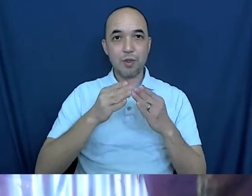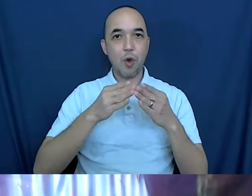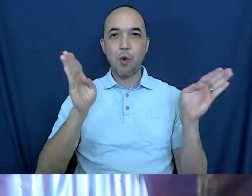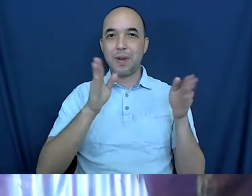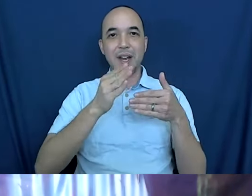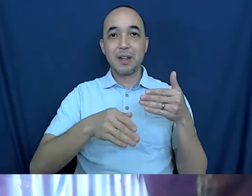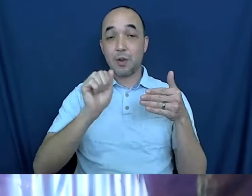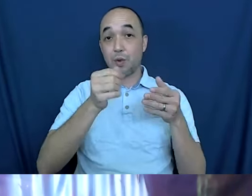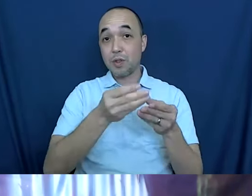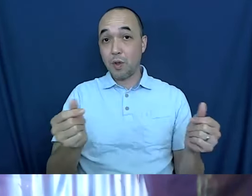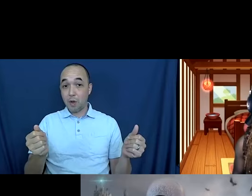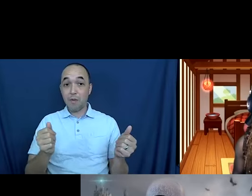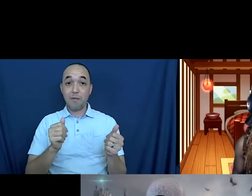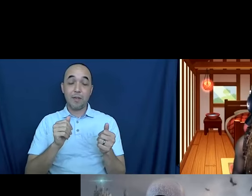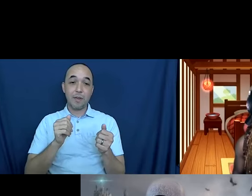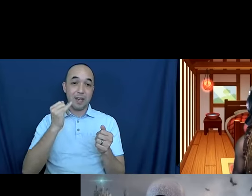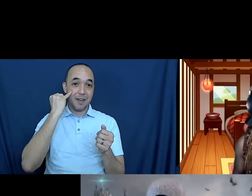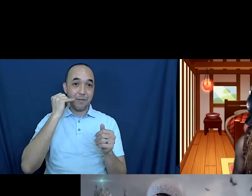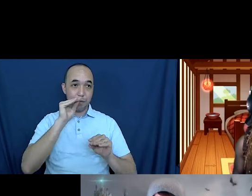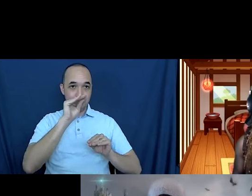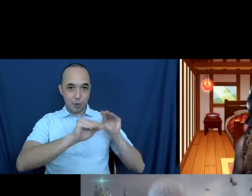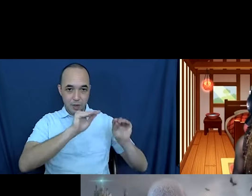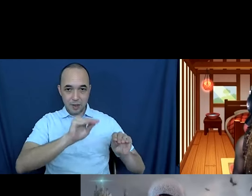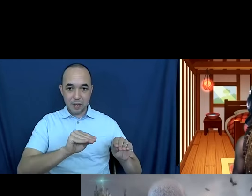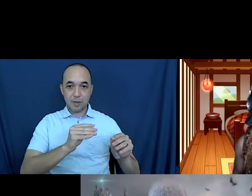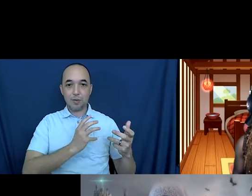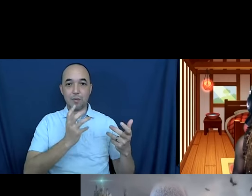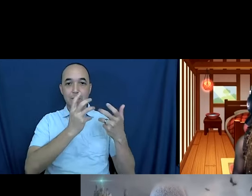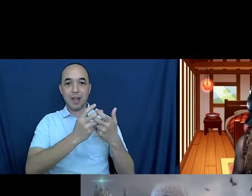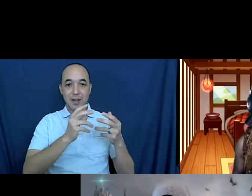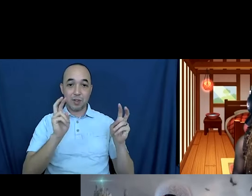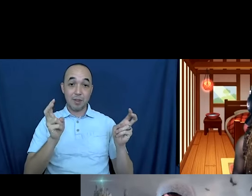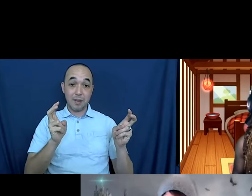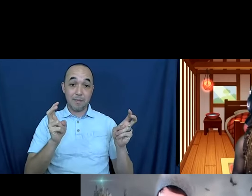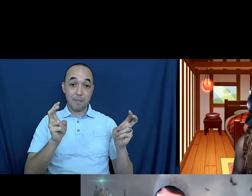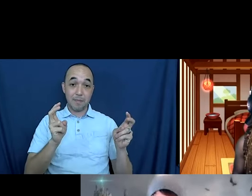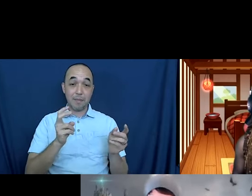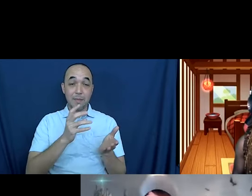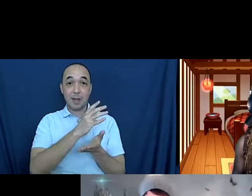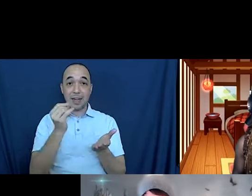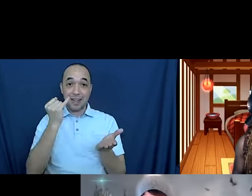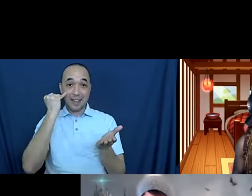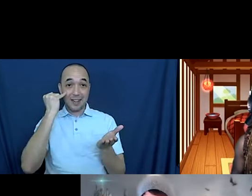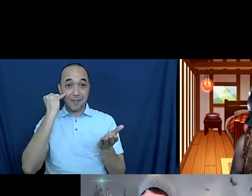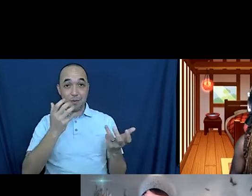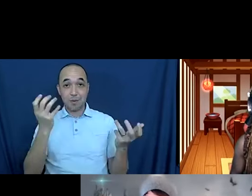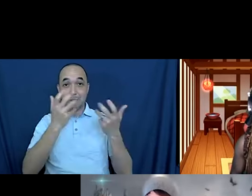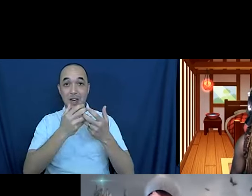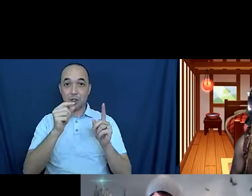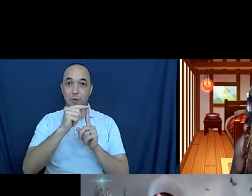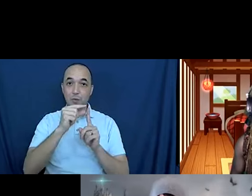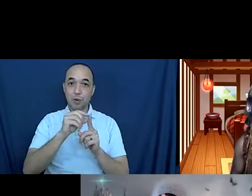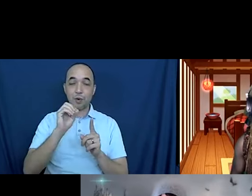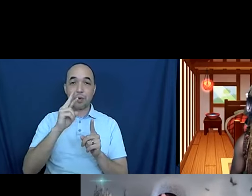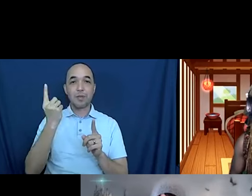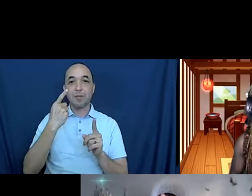solve, but putting in things that were matching a theme. And if it like was a matching word or something from a poem or a